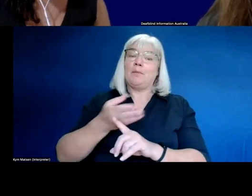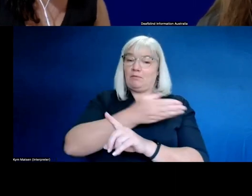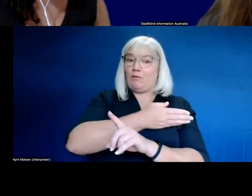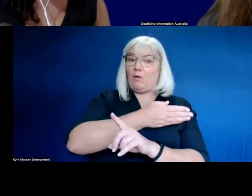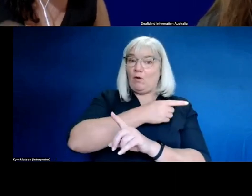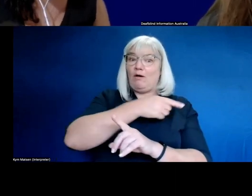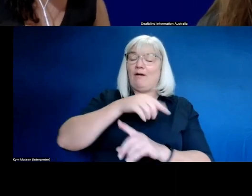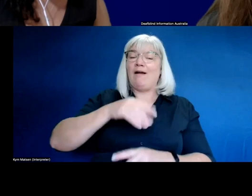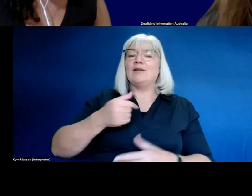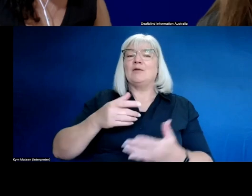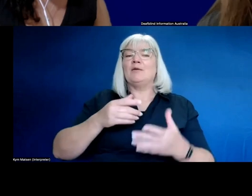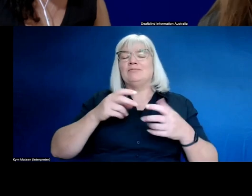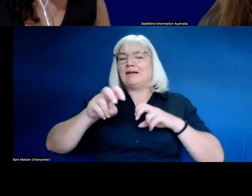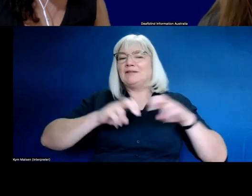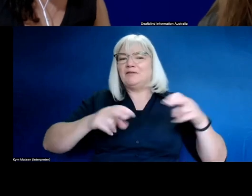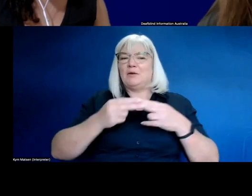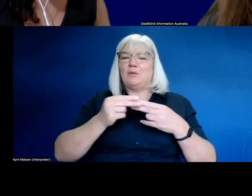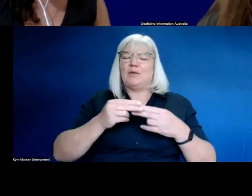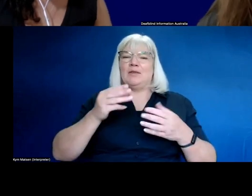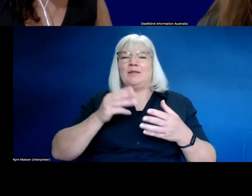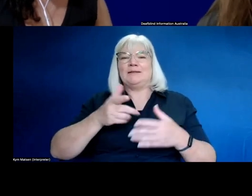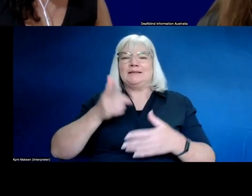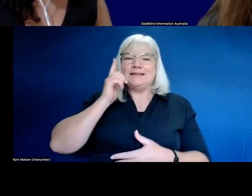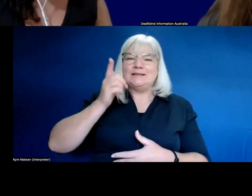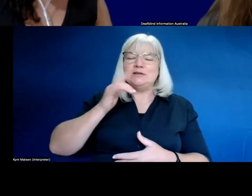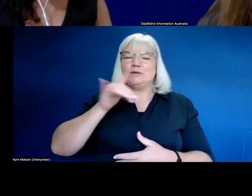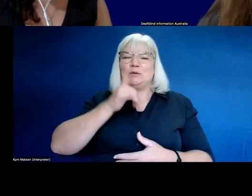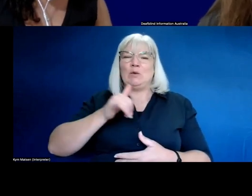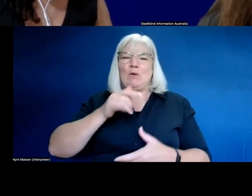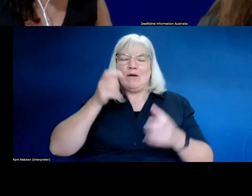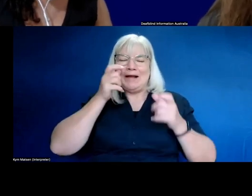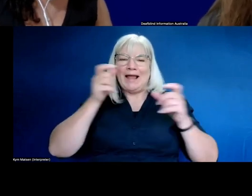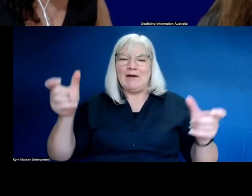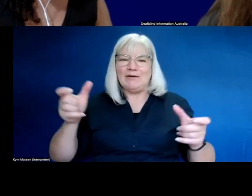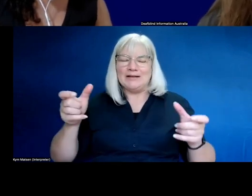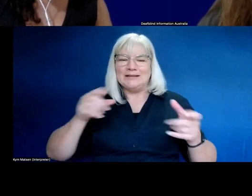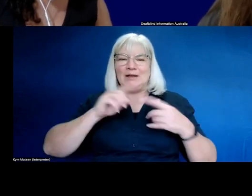someone feed them yogurt in silence. Yep. And they all found it really